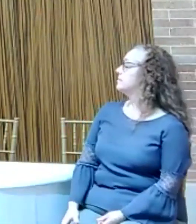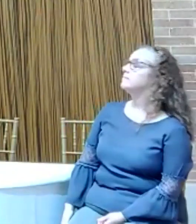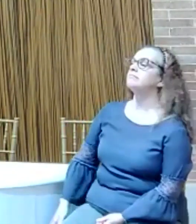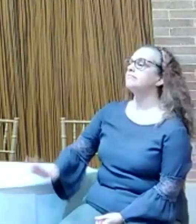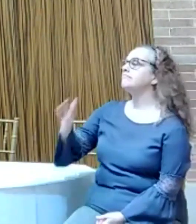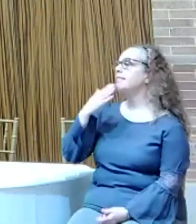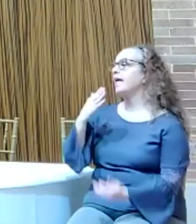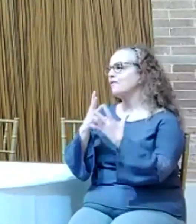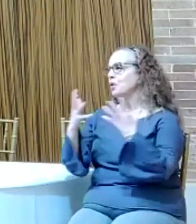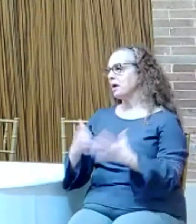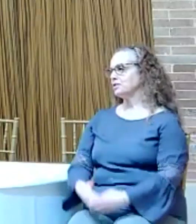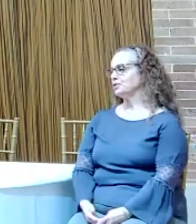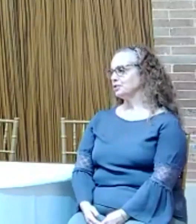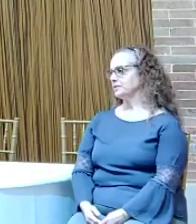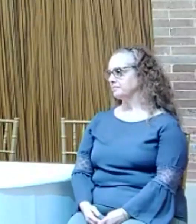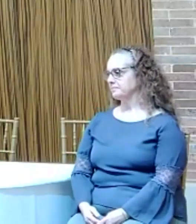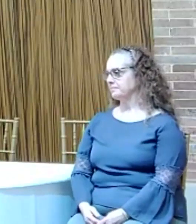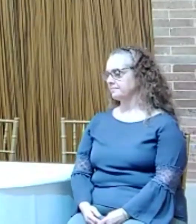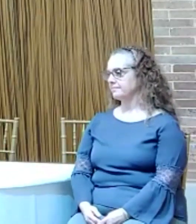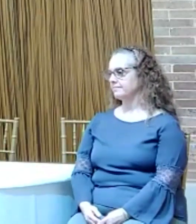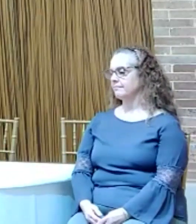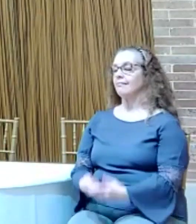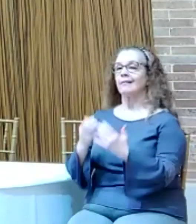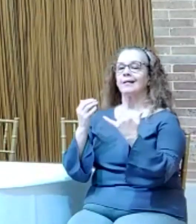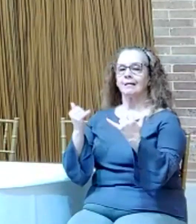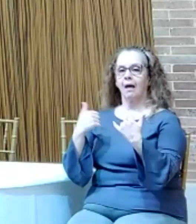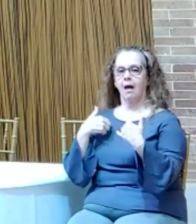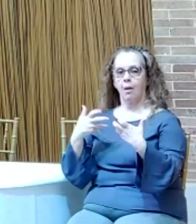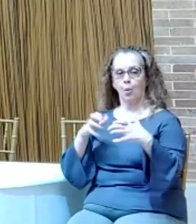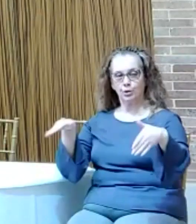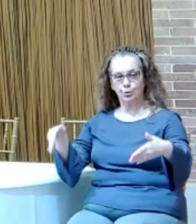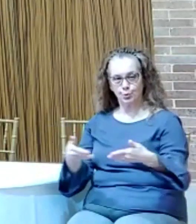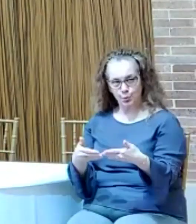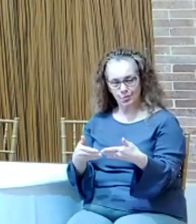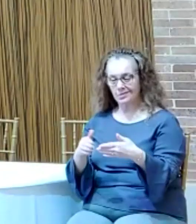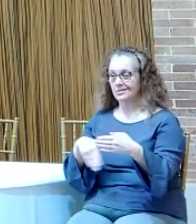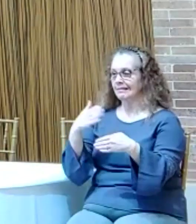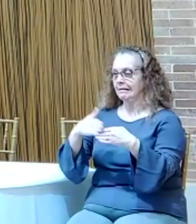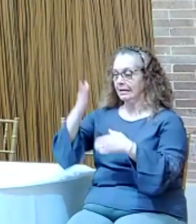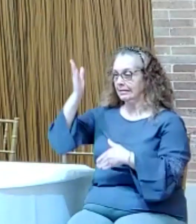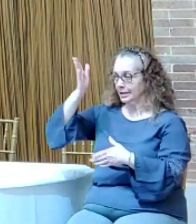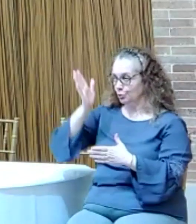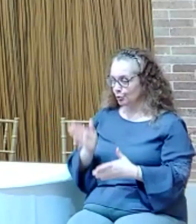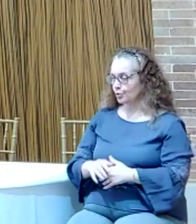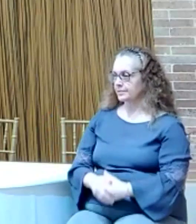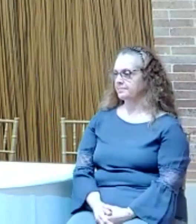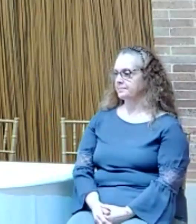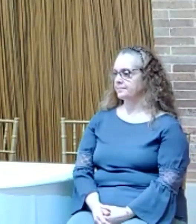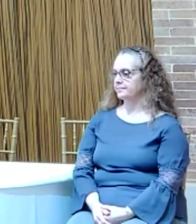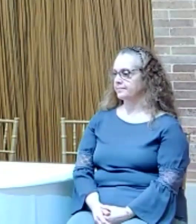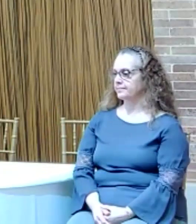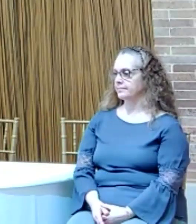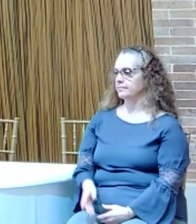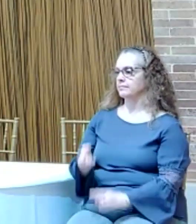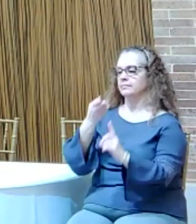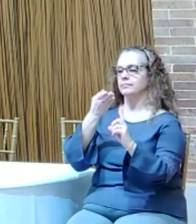thank you very much uh I'd like to now introduce our next speaker who is